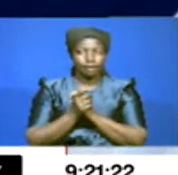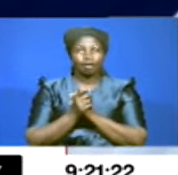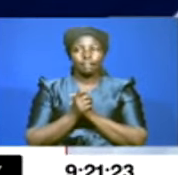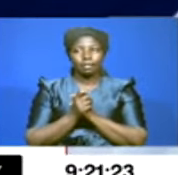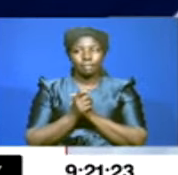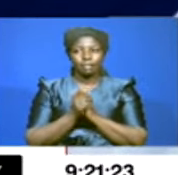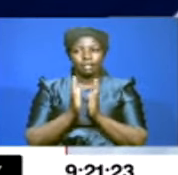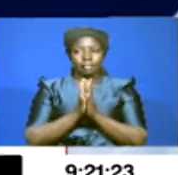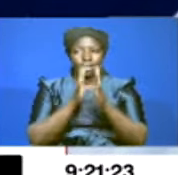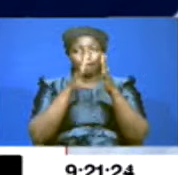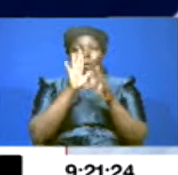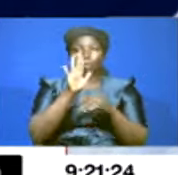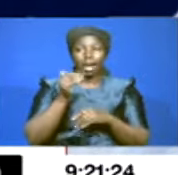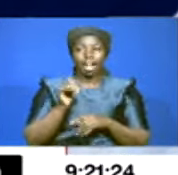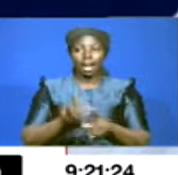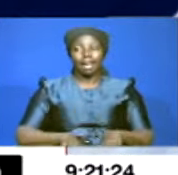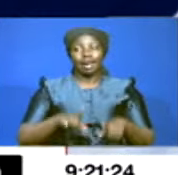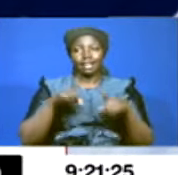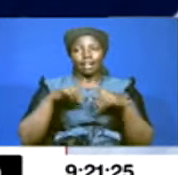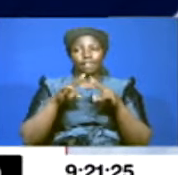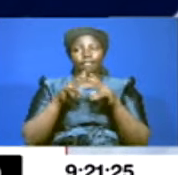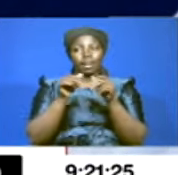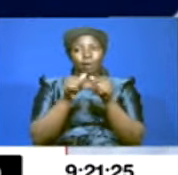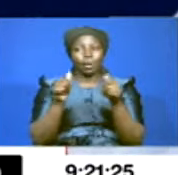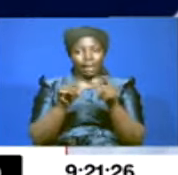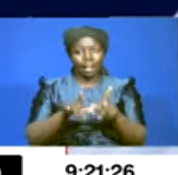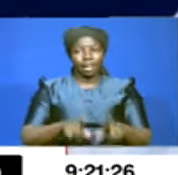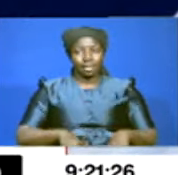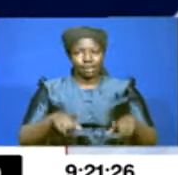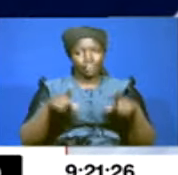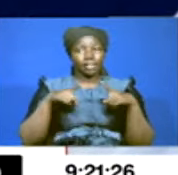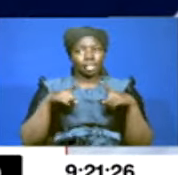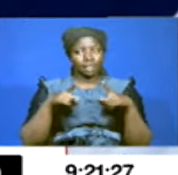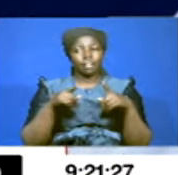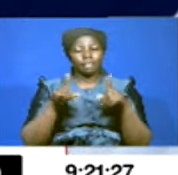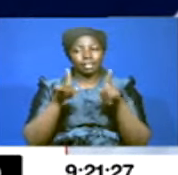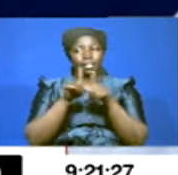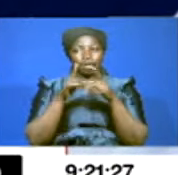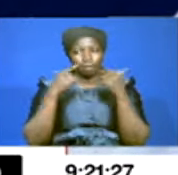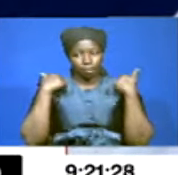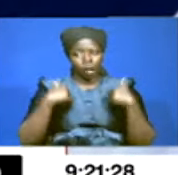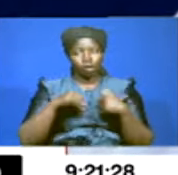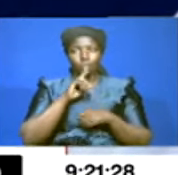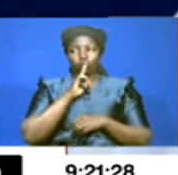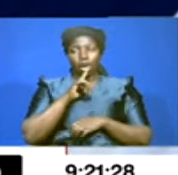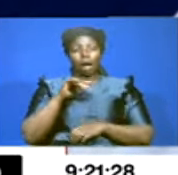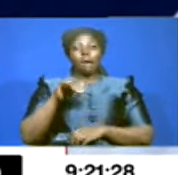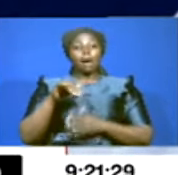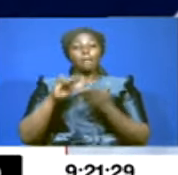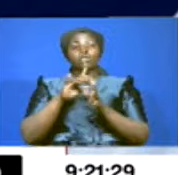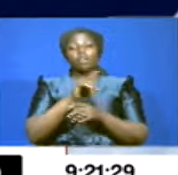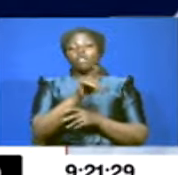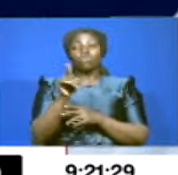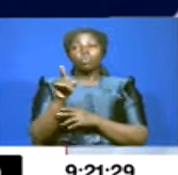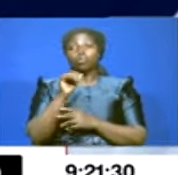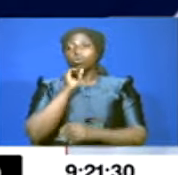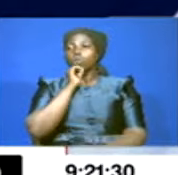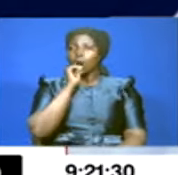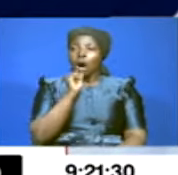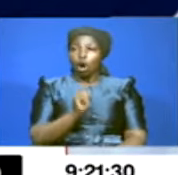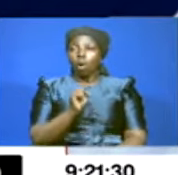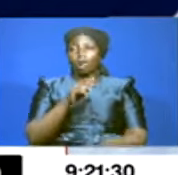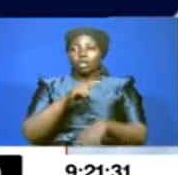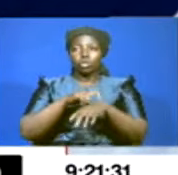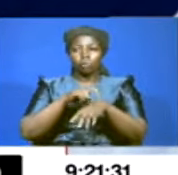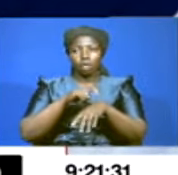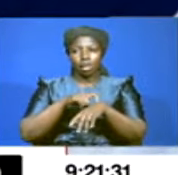Celebrate her life, very well lived. And I'm sure most of you are older during the